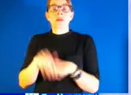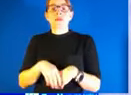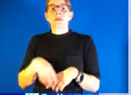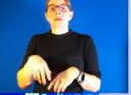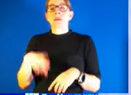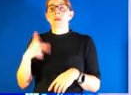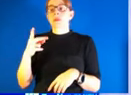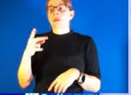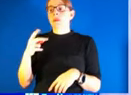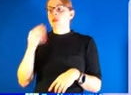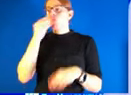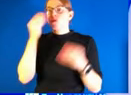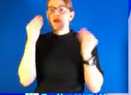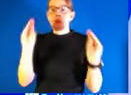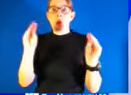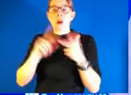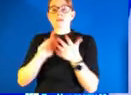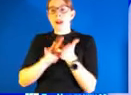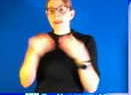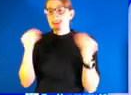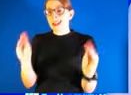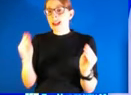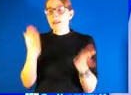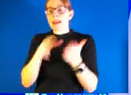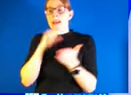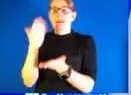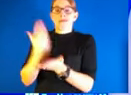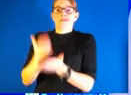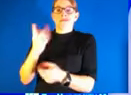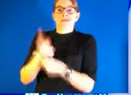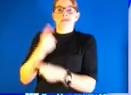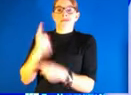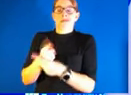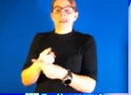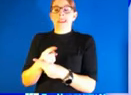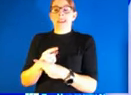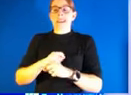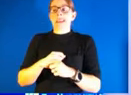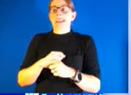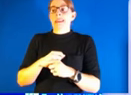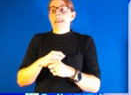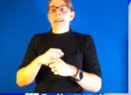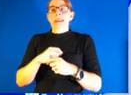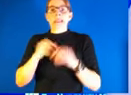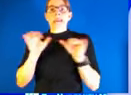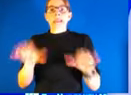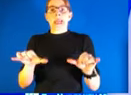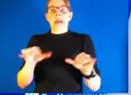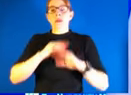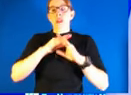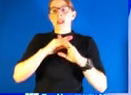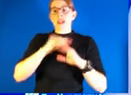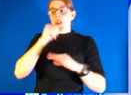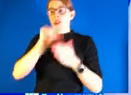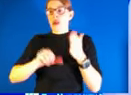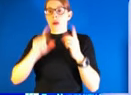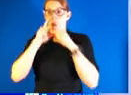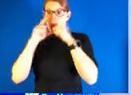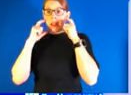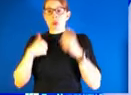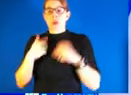store. They may not be validated and vetted and have the same protection ability as the surgical mask that we do use in the